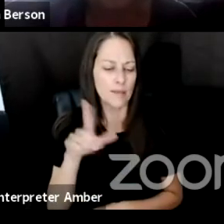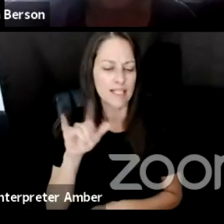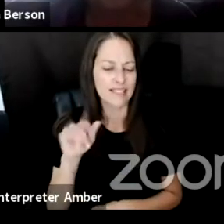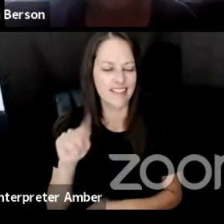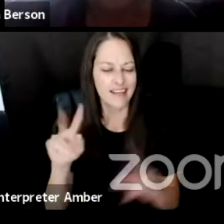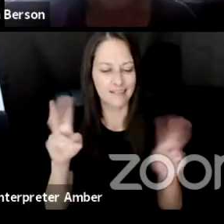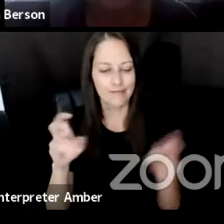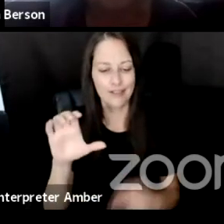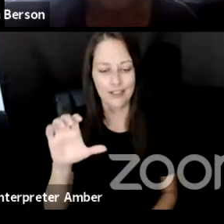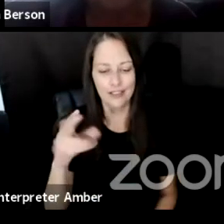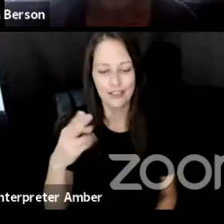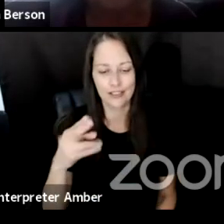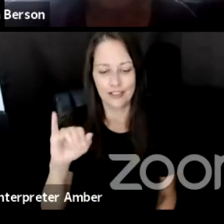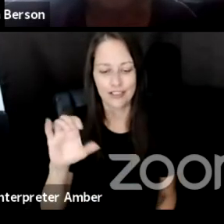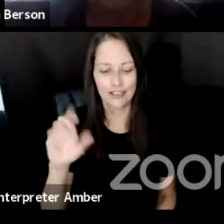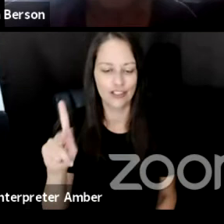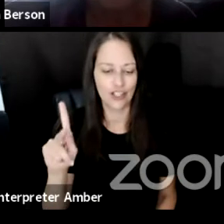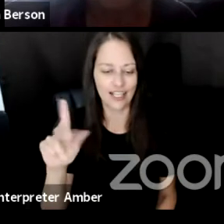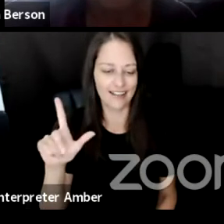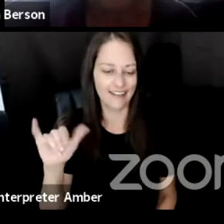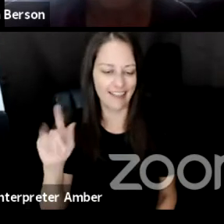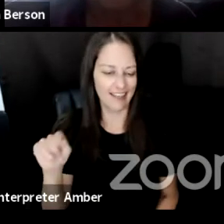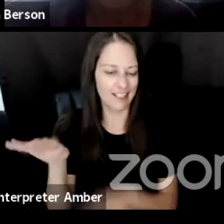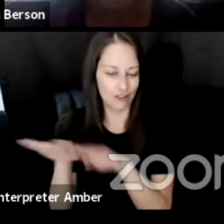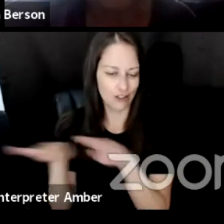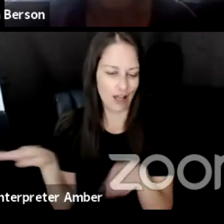I find visibility as a tool